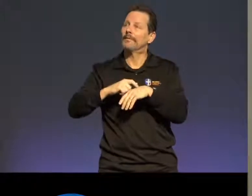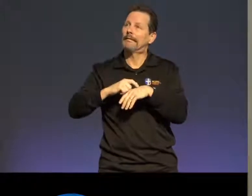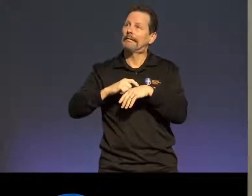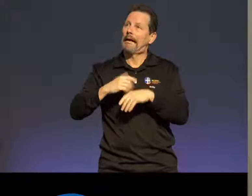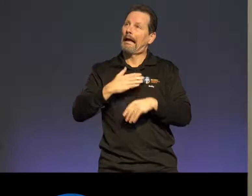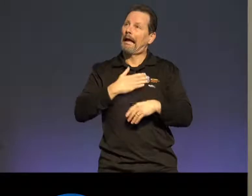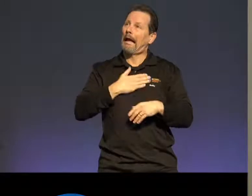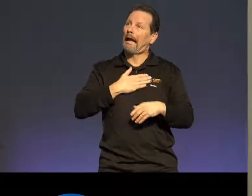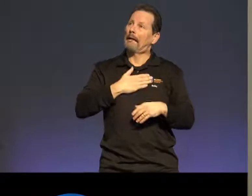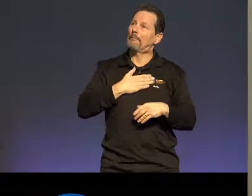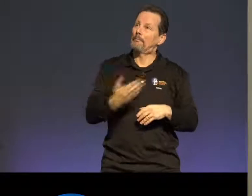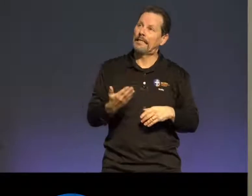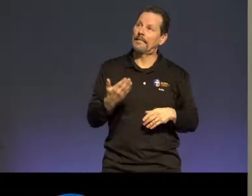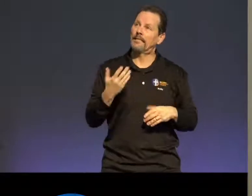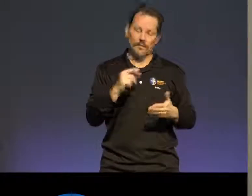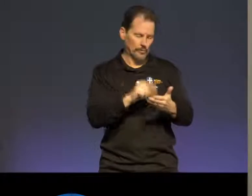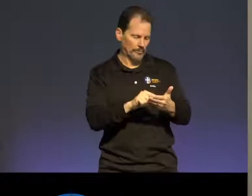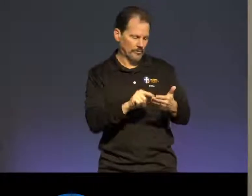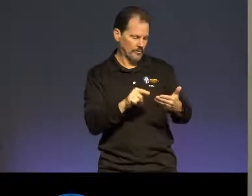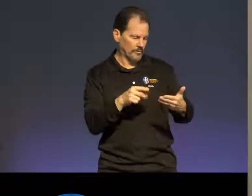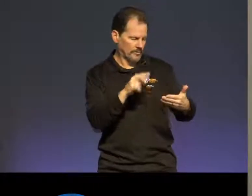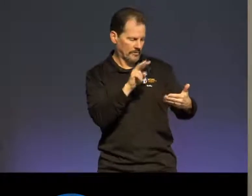that it's always fruitful.